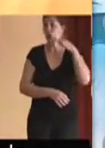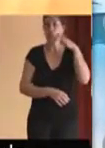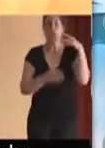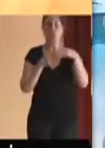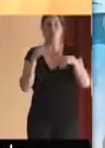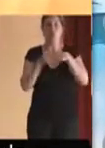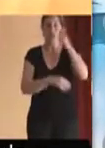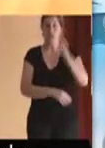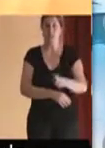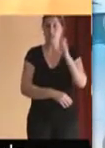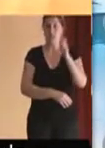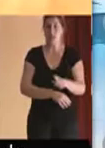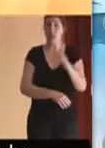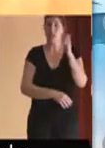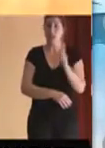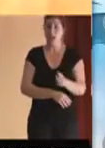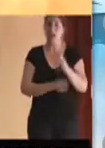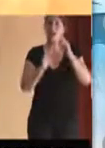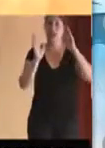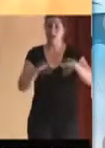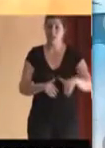And once a person starts using this